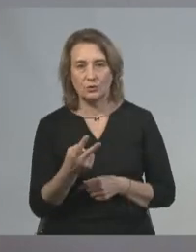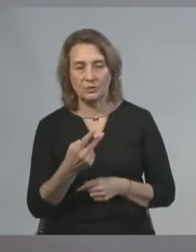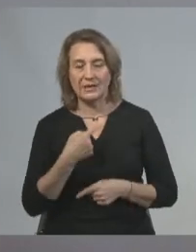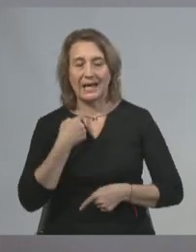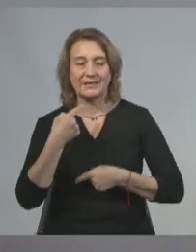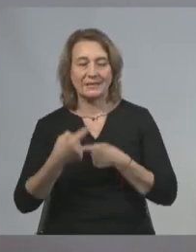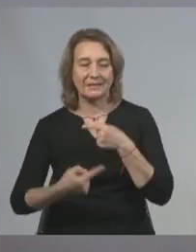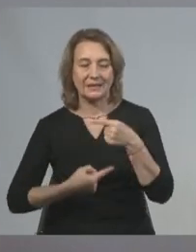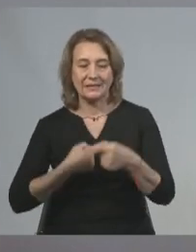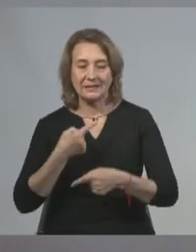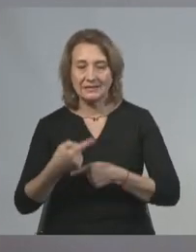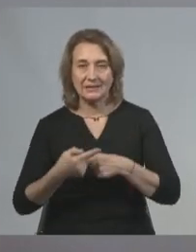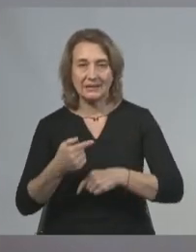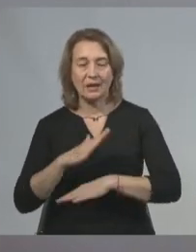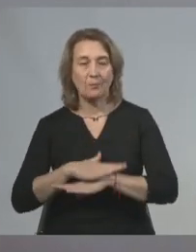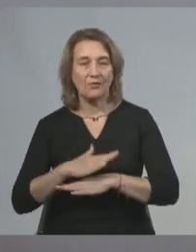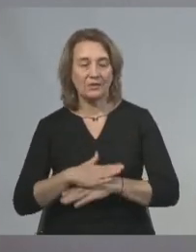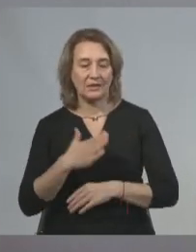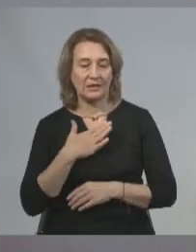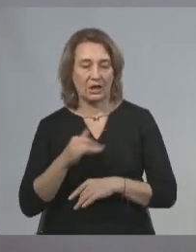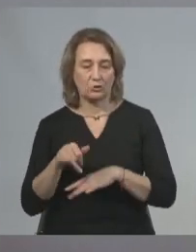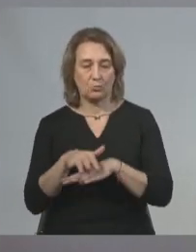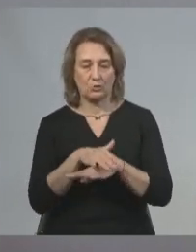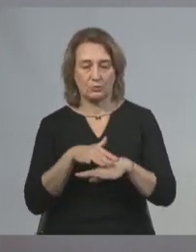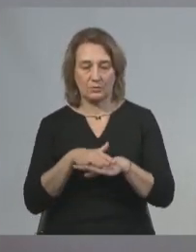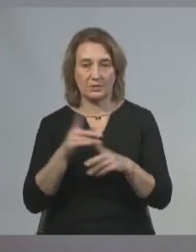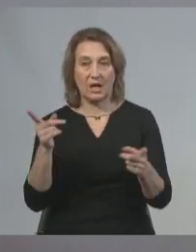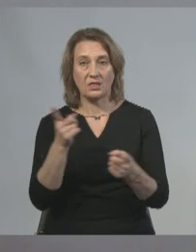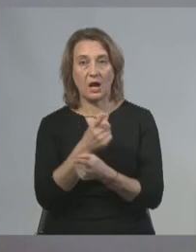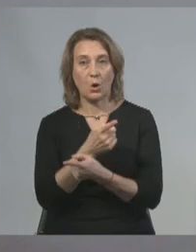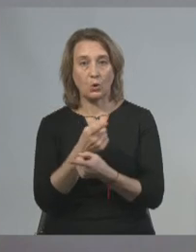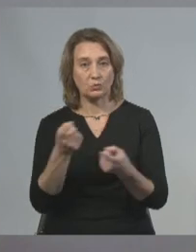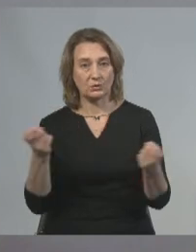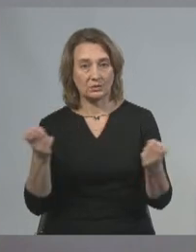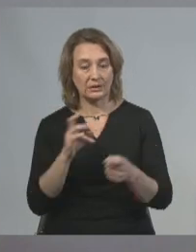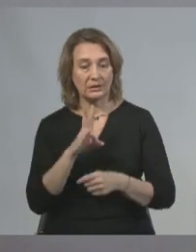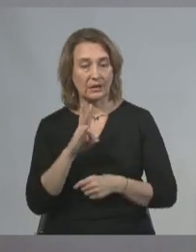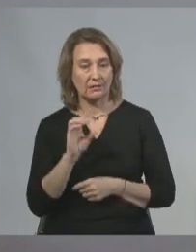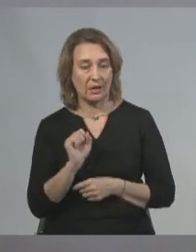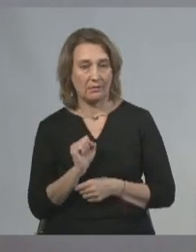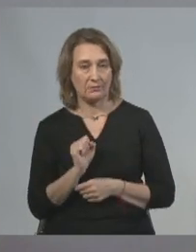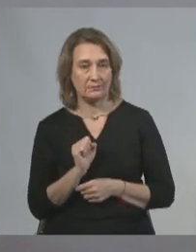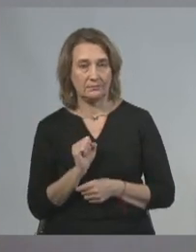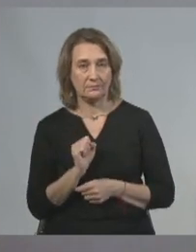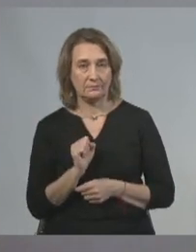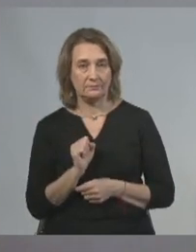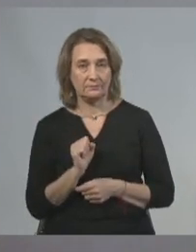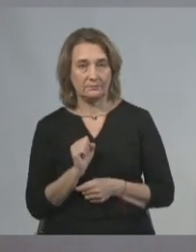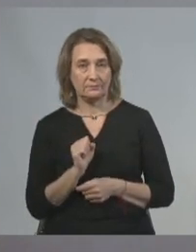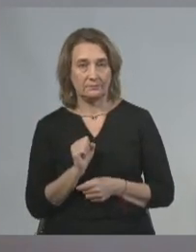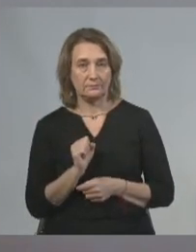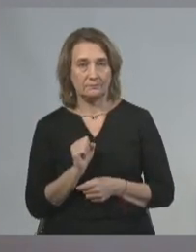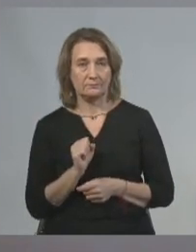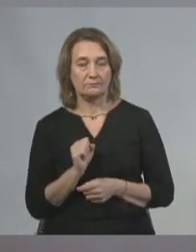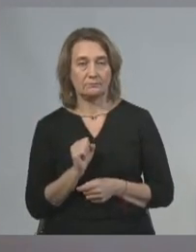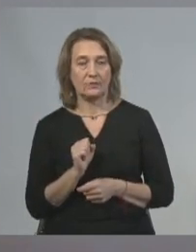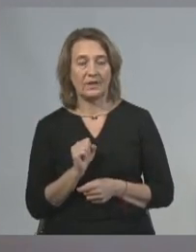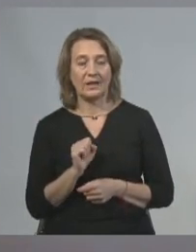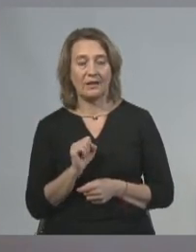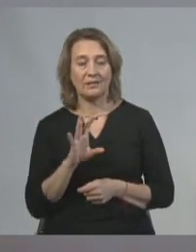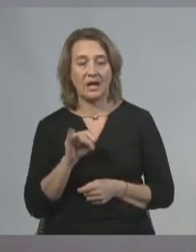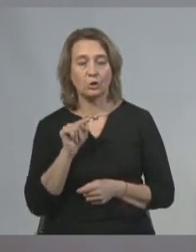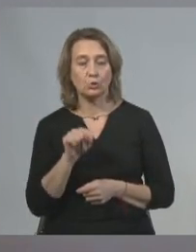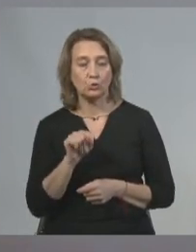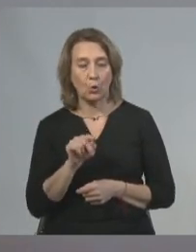in our society and to emphasize and put on the stage how we deal